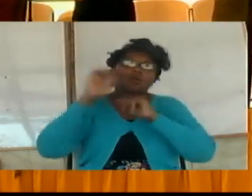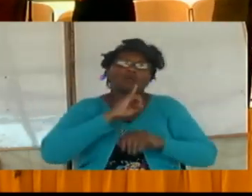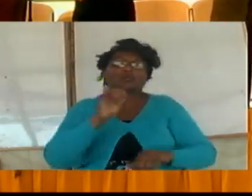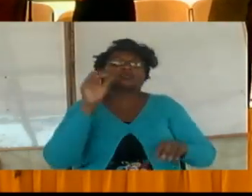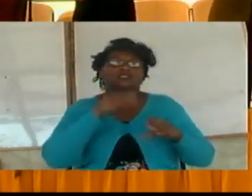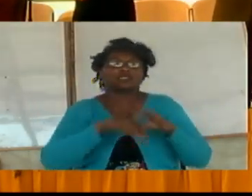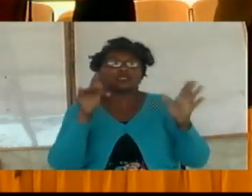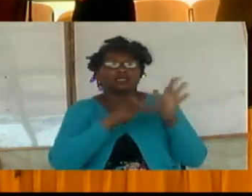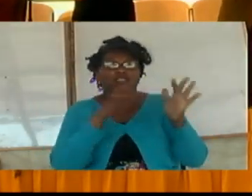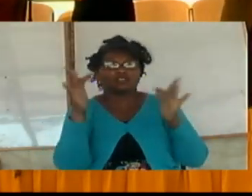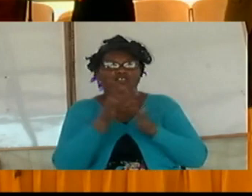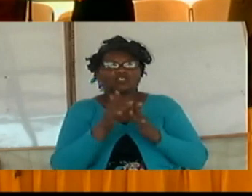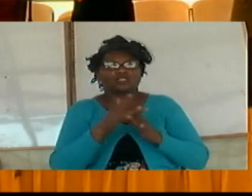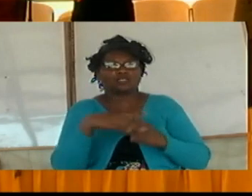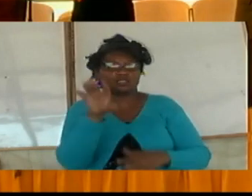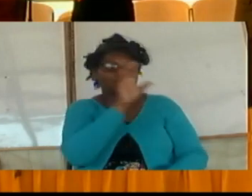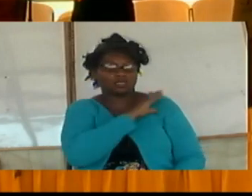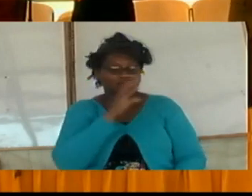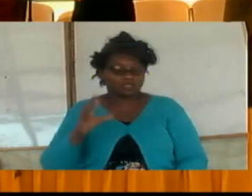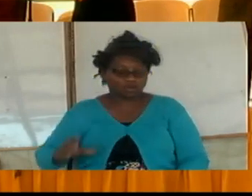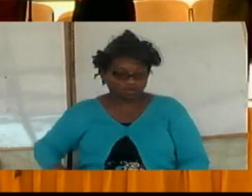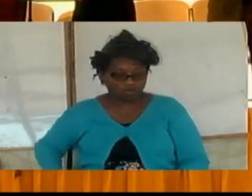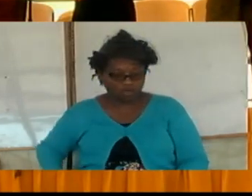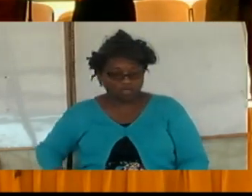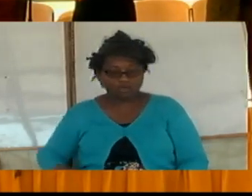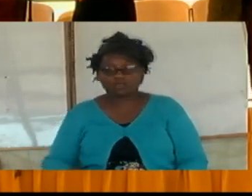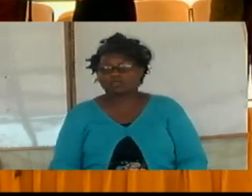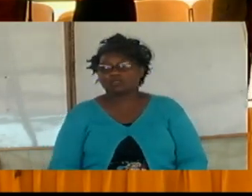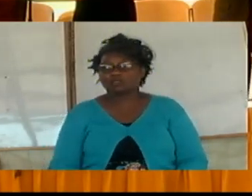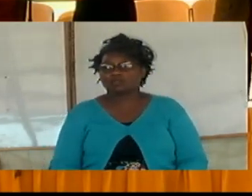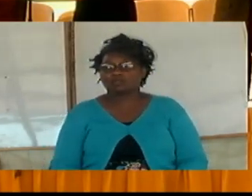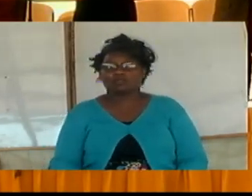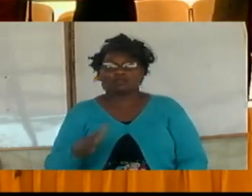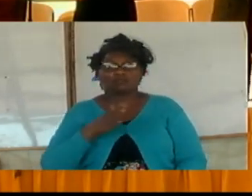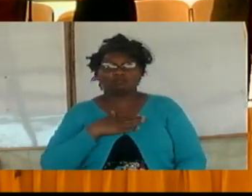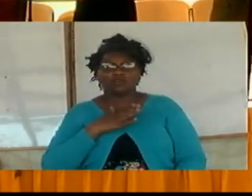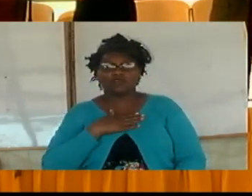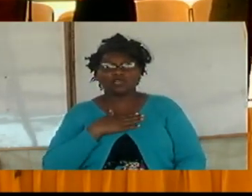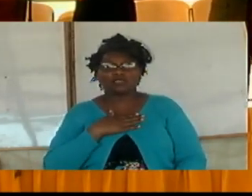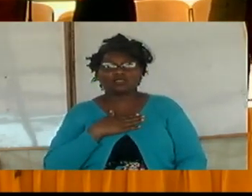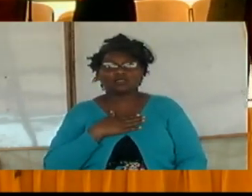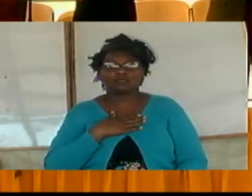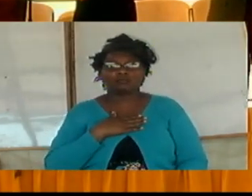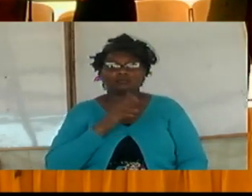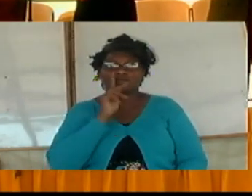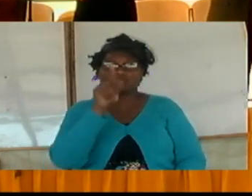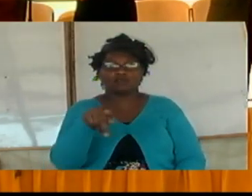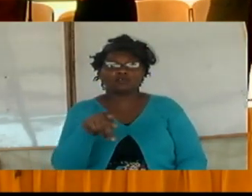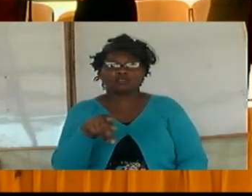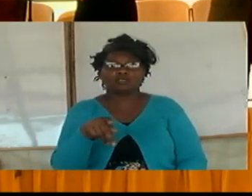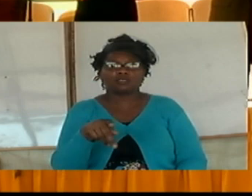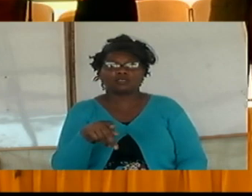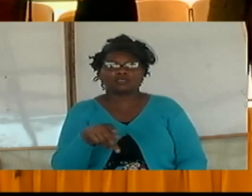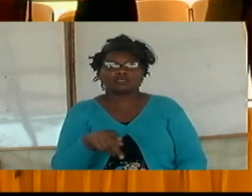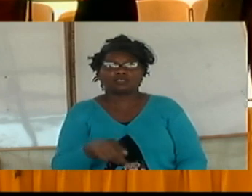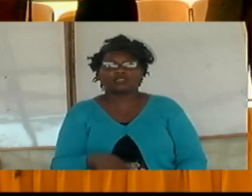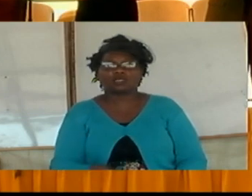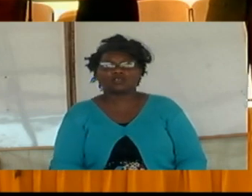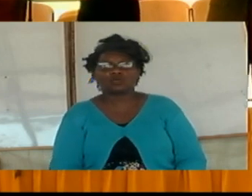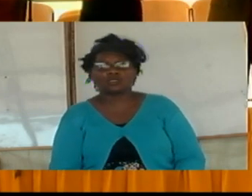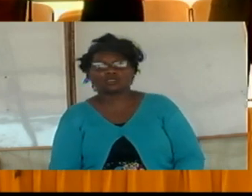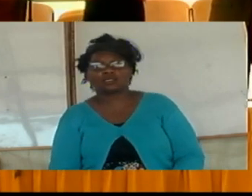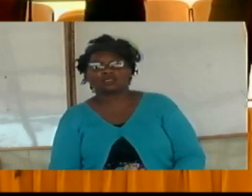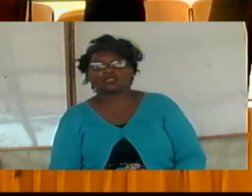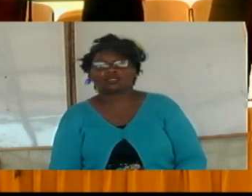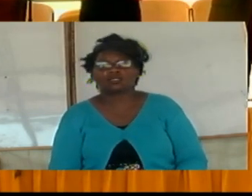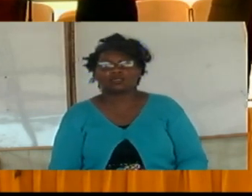God and the King of Kings. Amen. And it's my privilege right now to introduce the speaker this morning